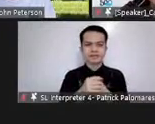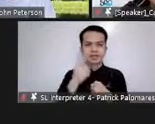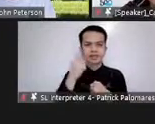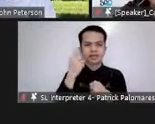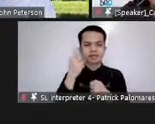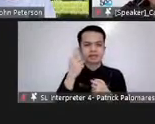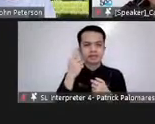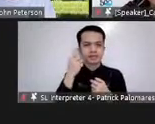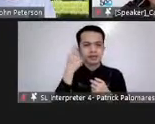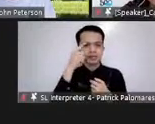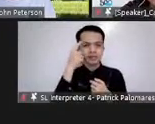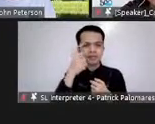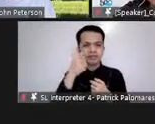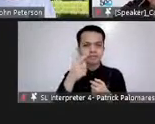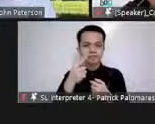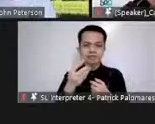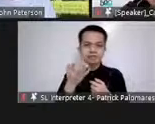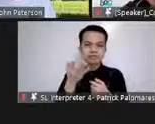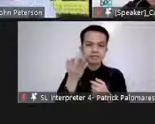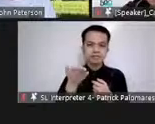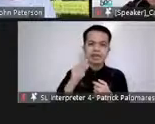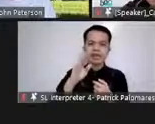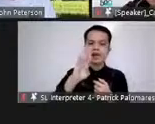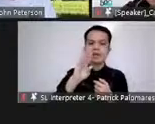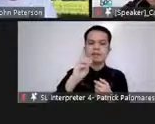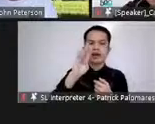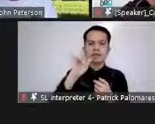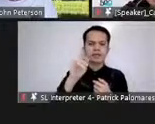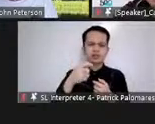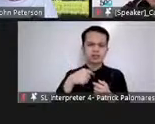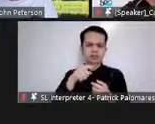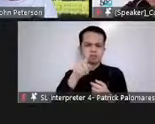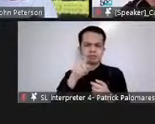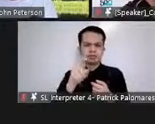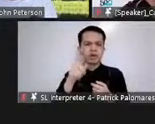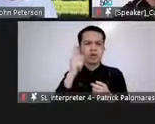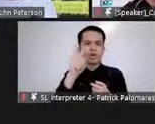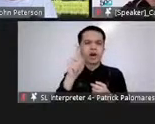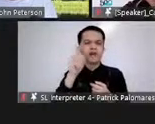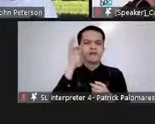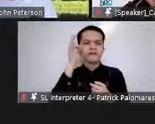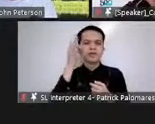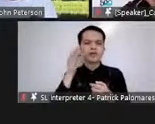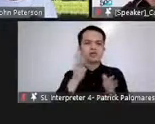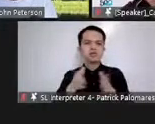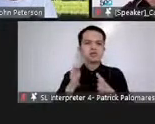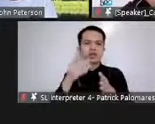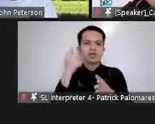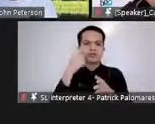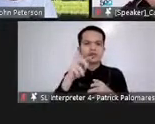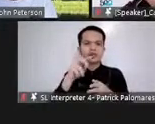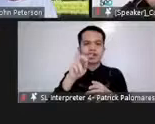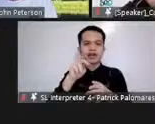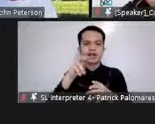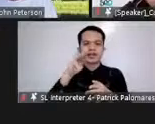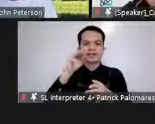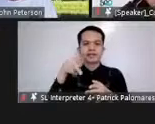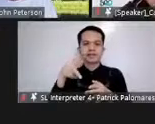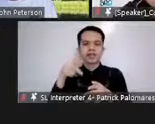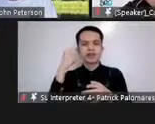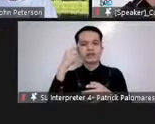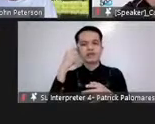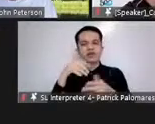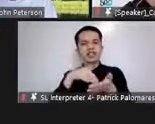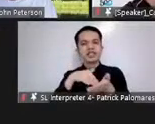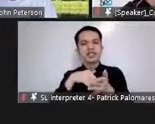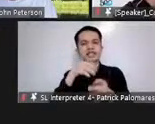addressed to Sir Bobby. So what are the future plans of the National Museum of the Philippines in the studies